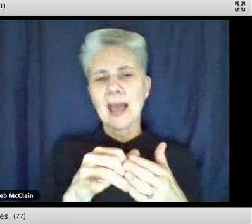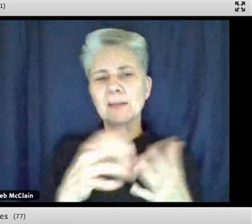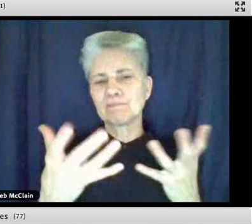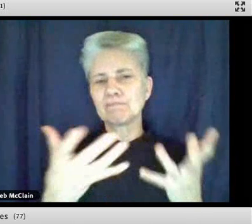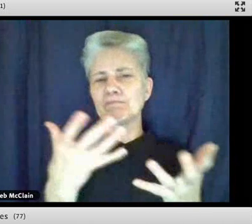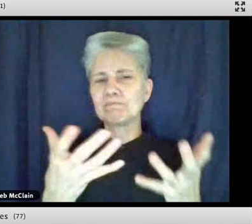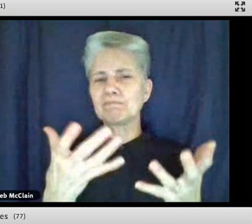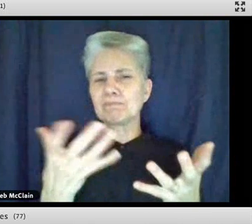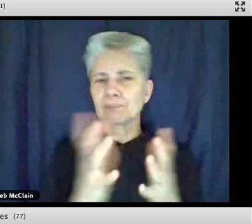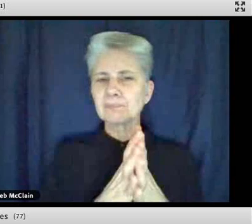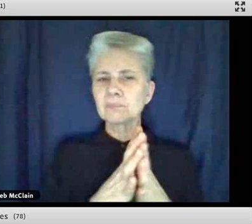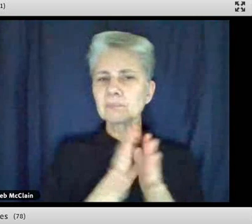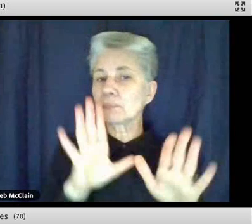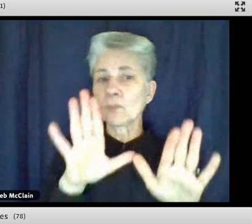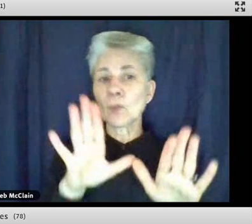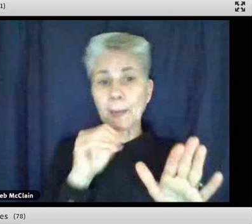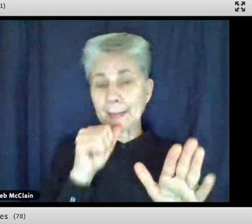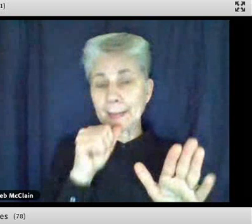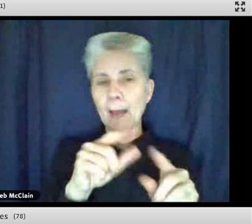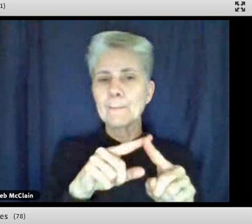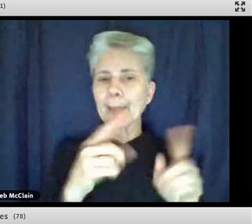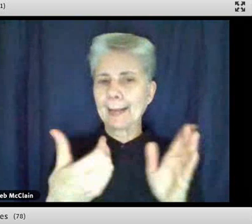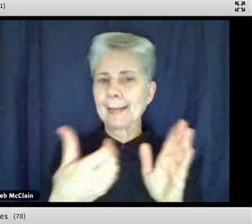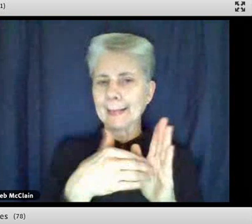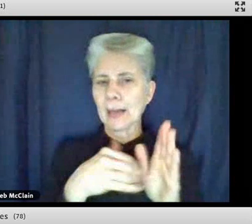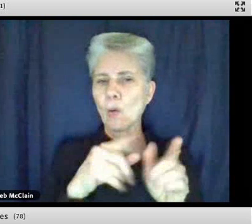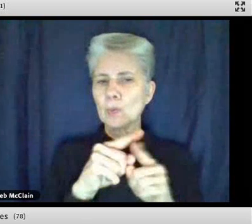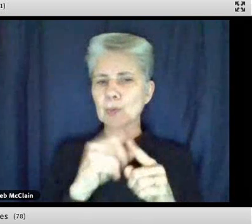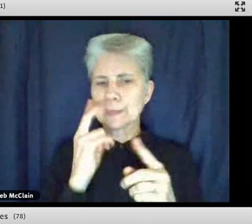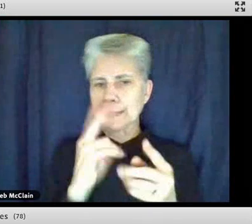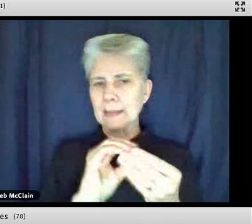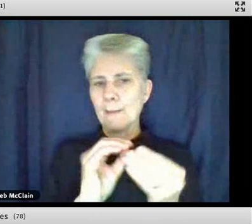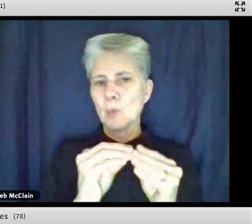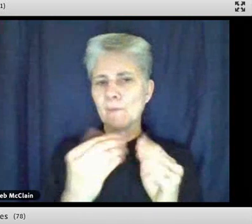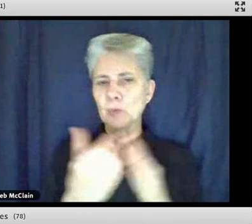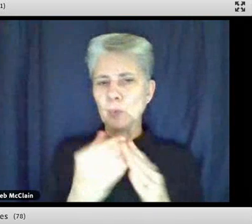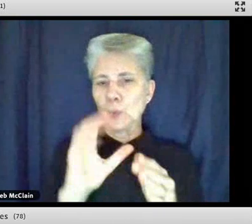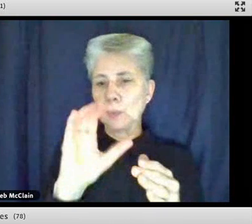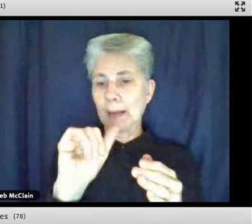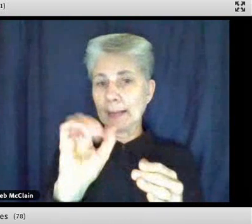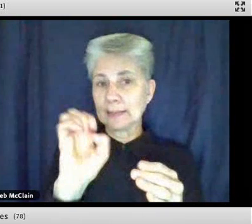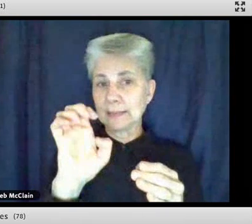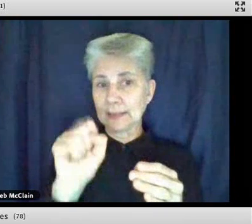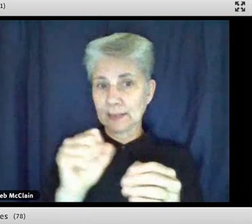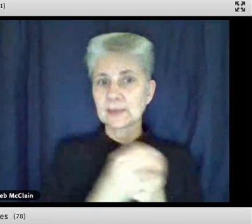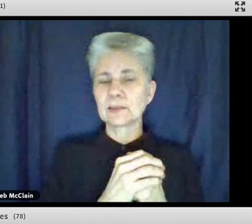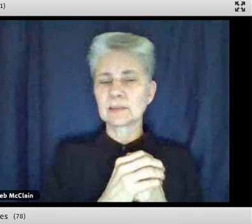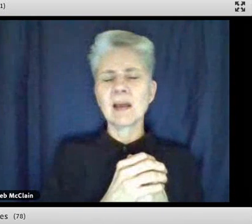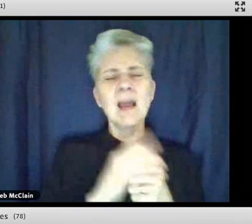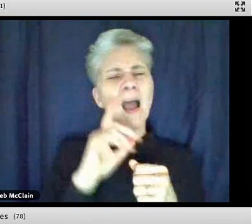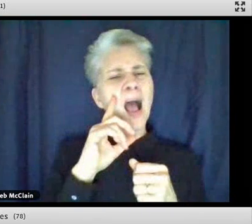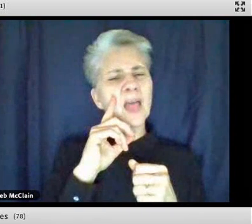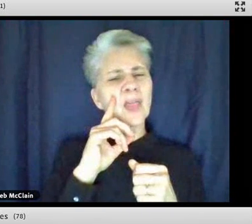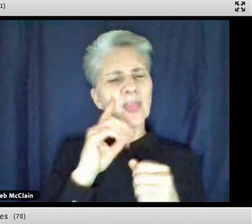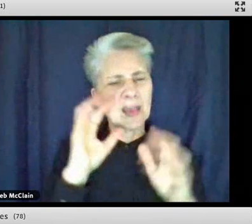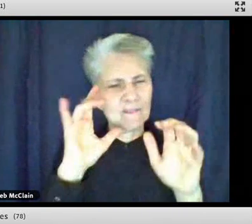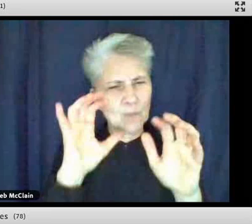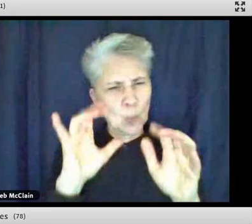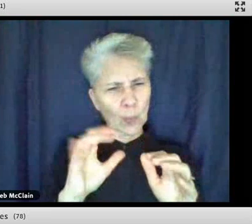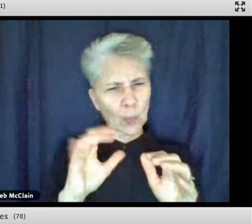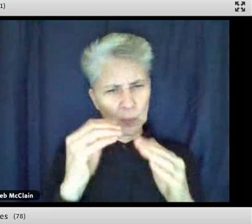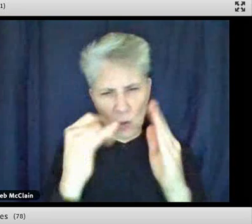can also see the number of new cases. And then I think down further, it's got some graphs.